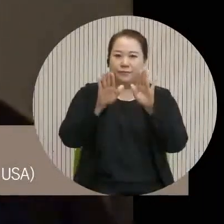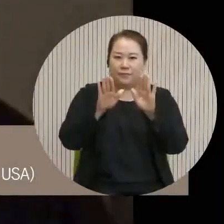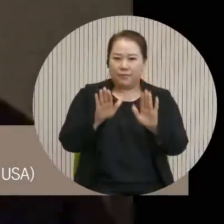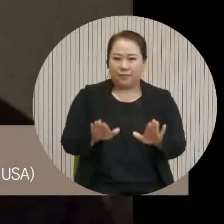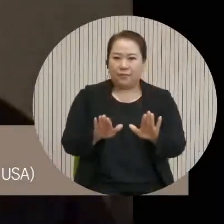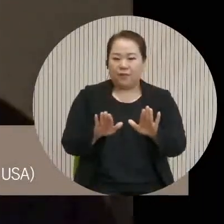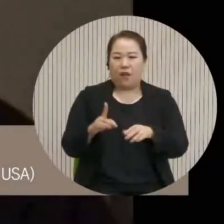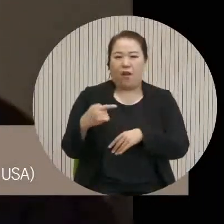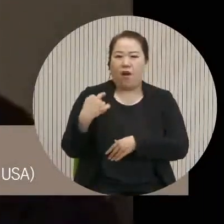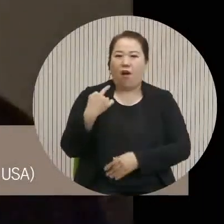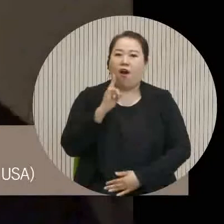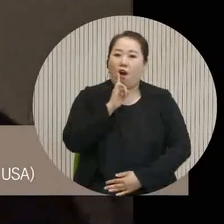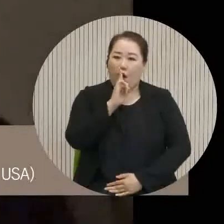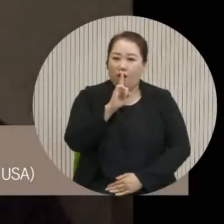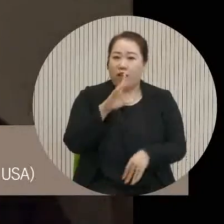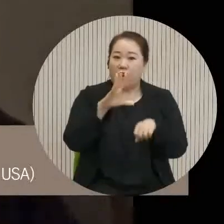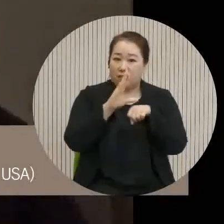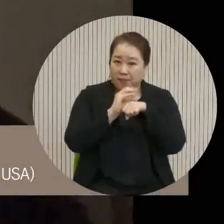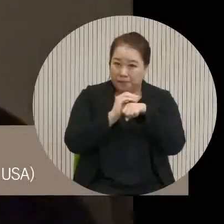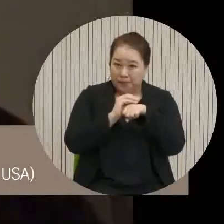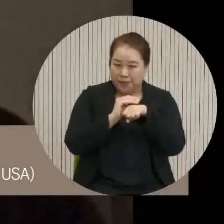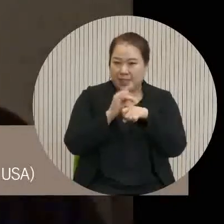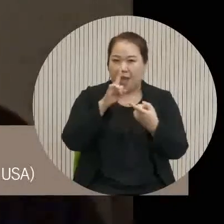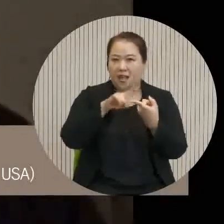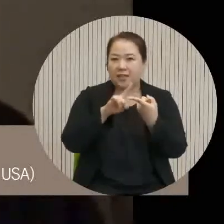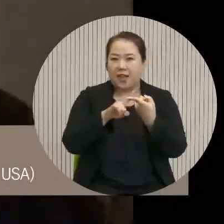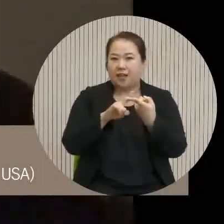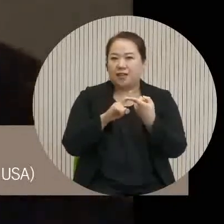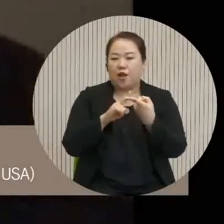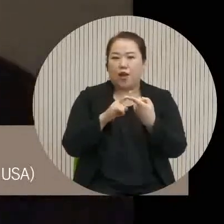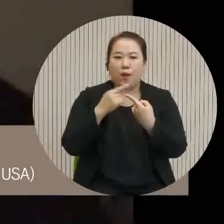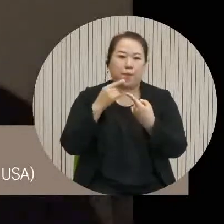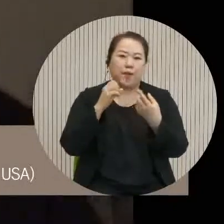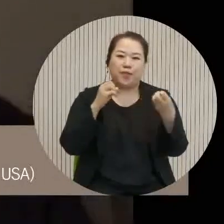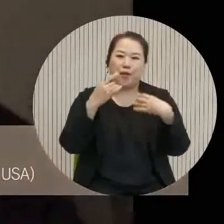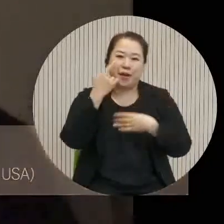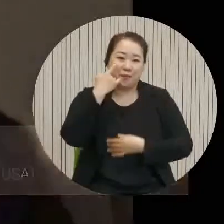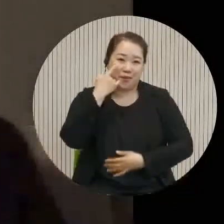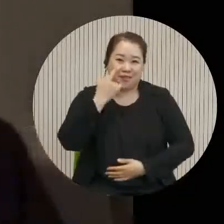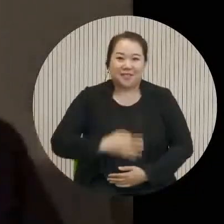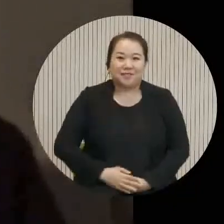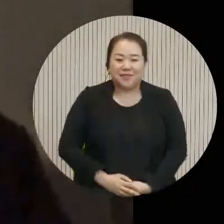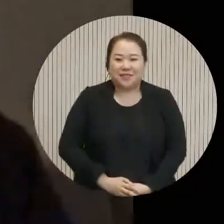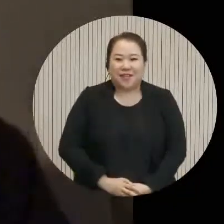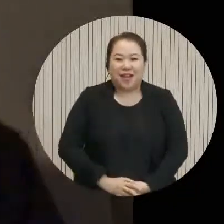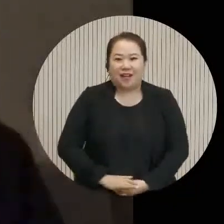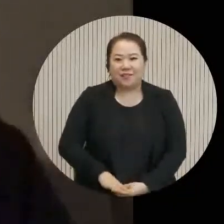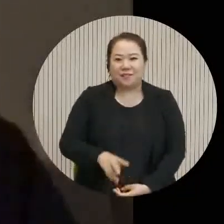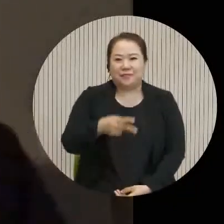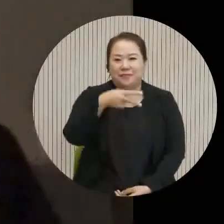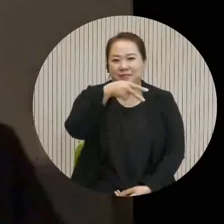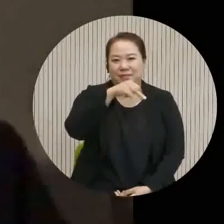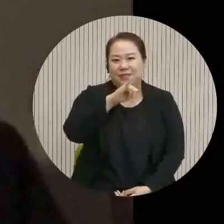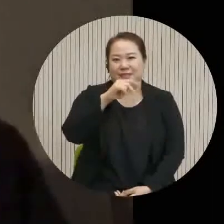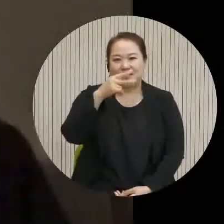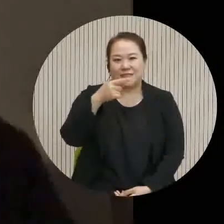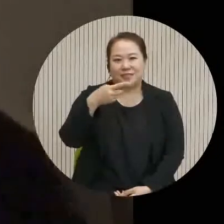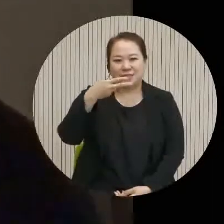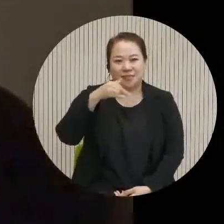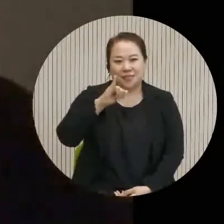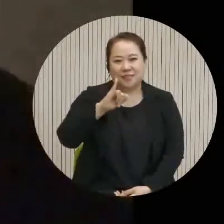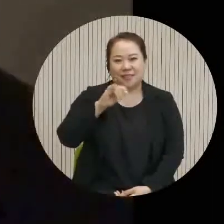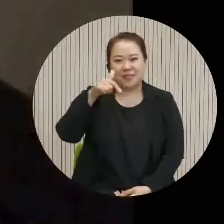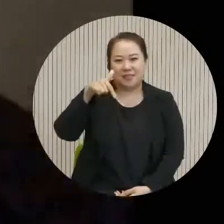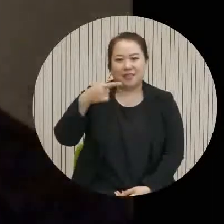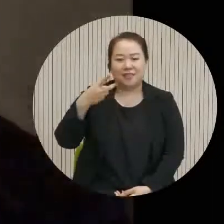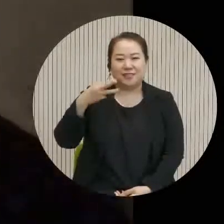want to introduce my helper tonight. My technician, is Sydney Glasser, and her true identity is that